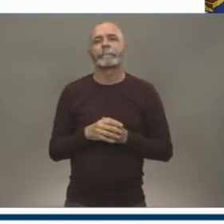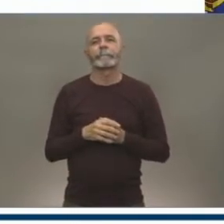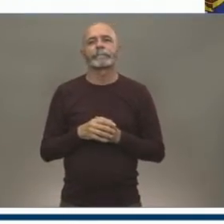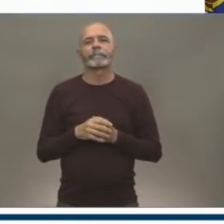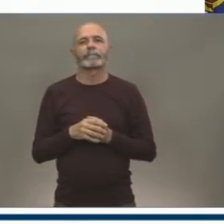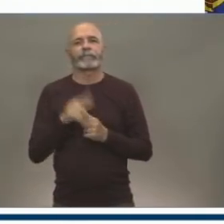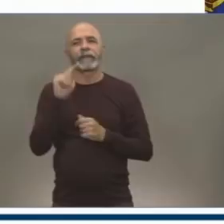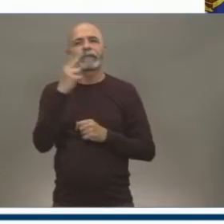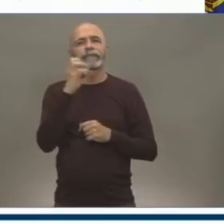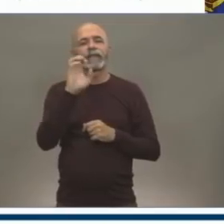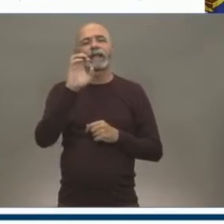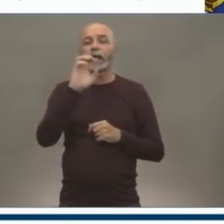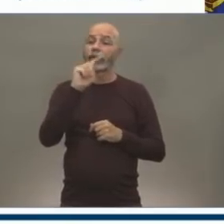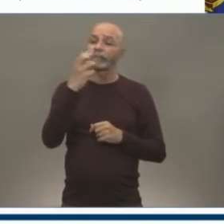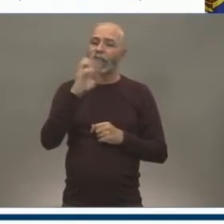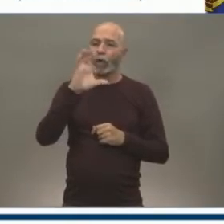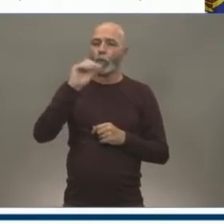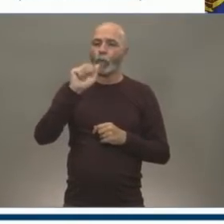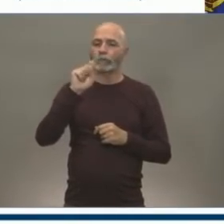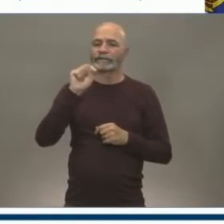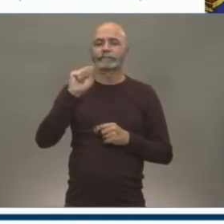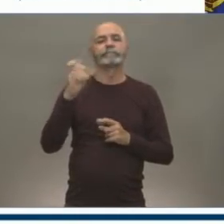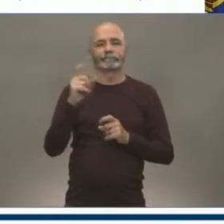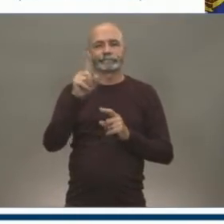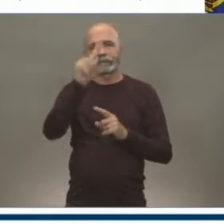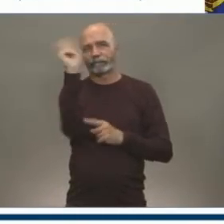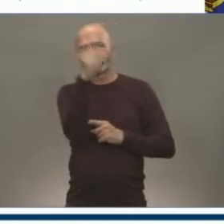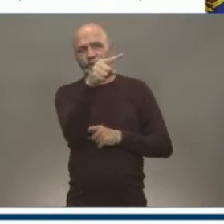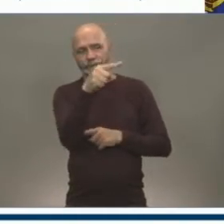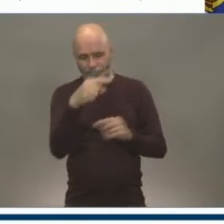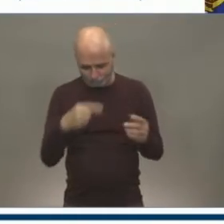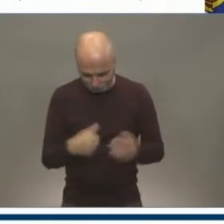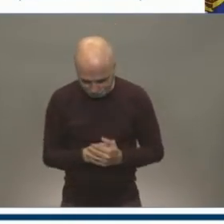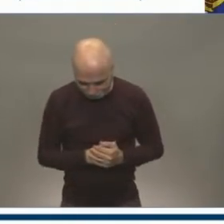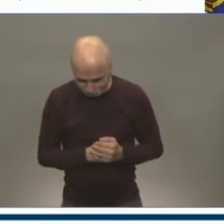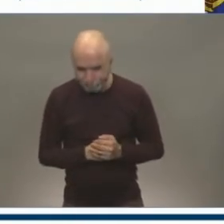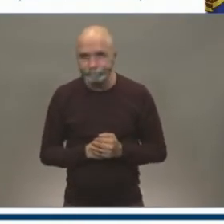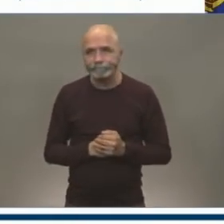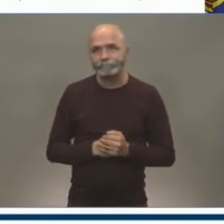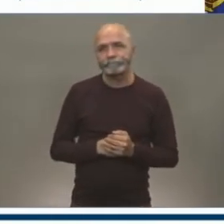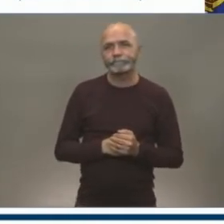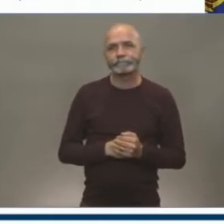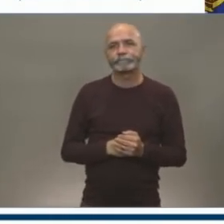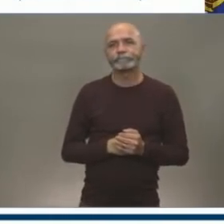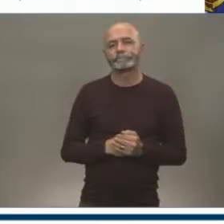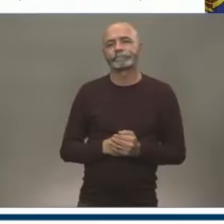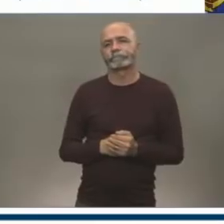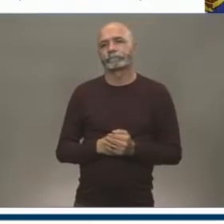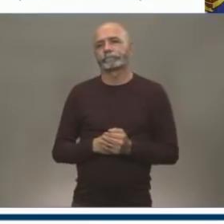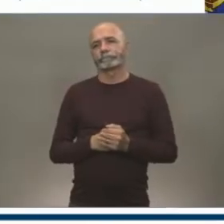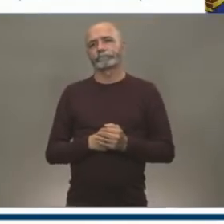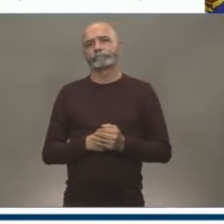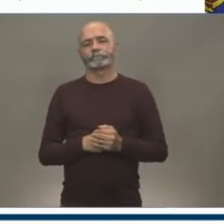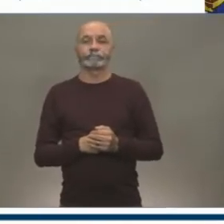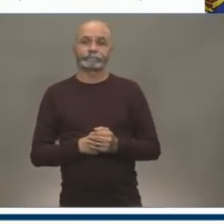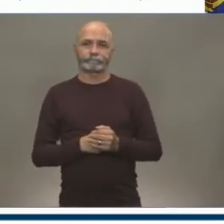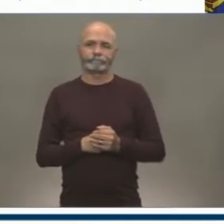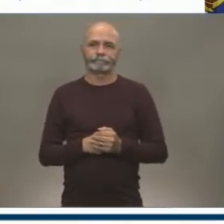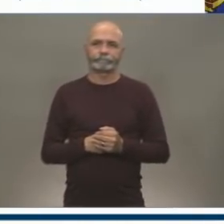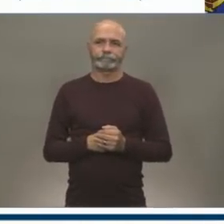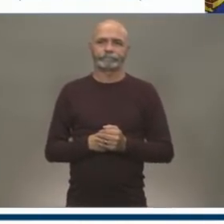you. There's a different type of misinformation, but it's misinformation still. I'm hearing confusion from people about